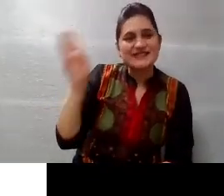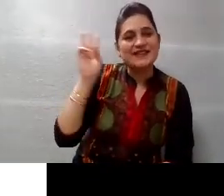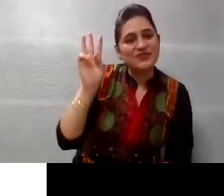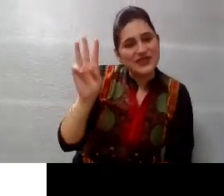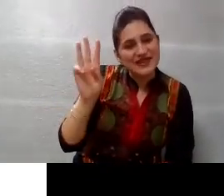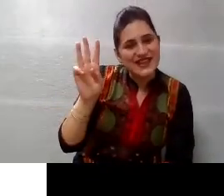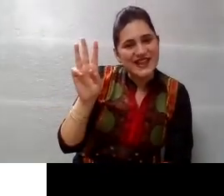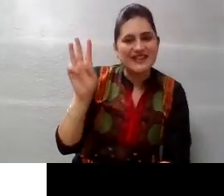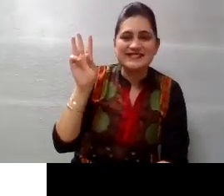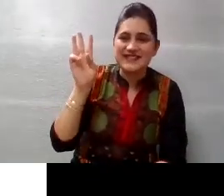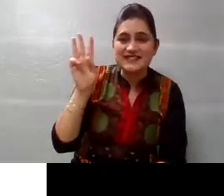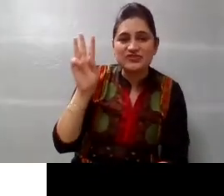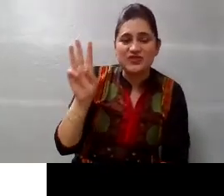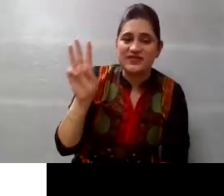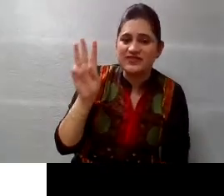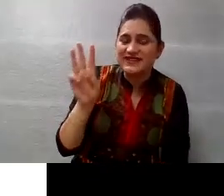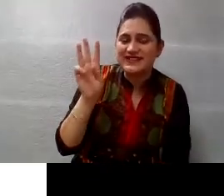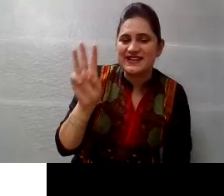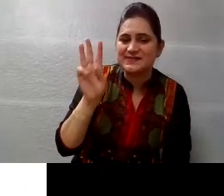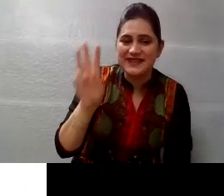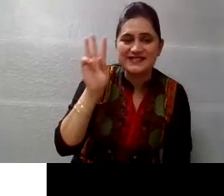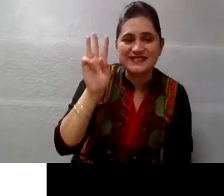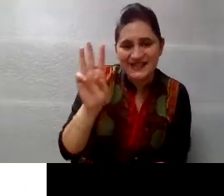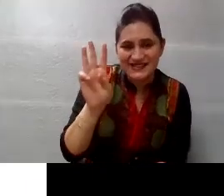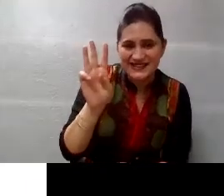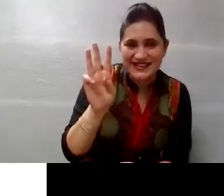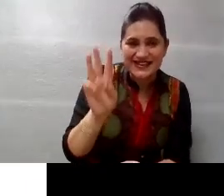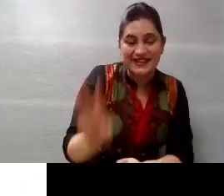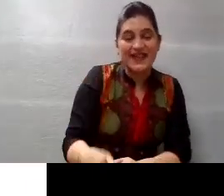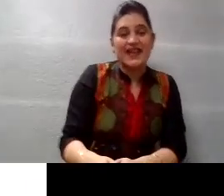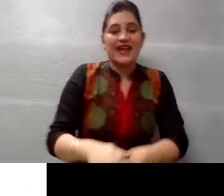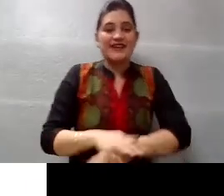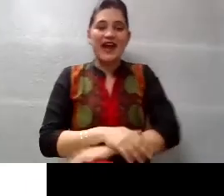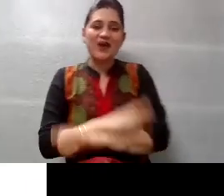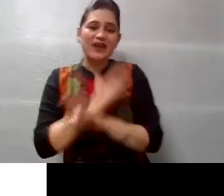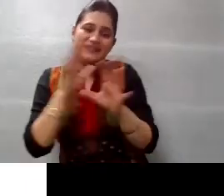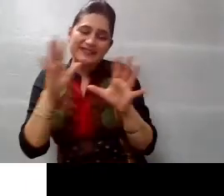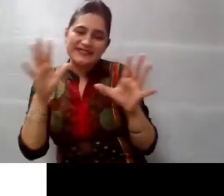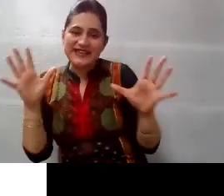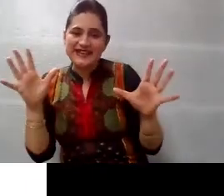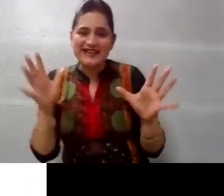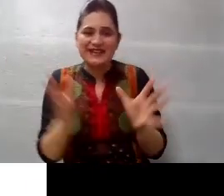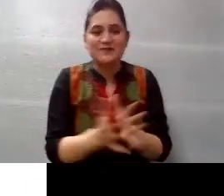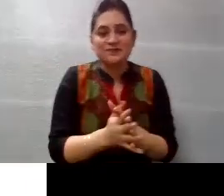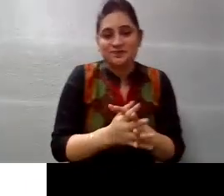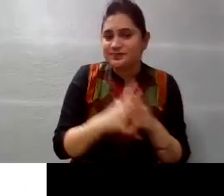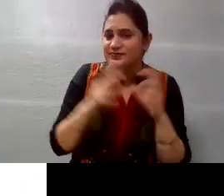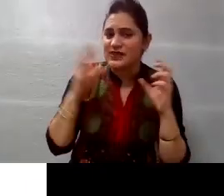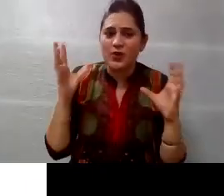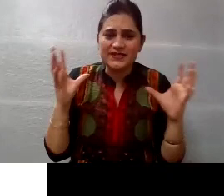tens, three tens. Yes, children, three tens makes 30. And now let's see